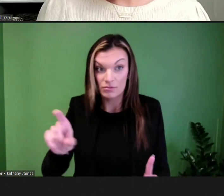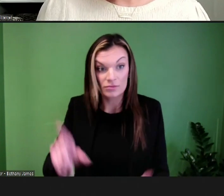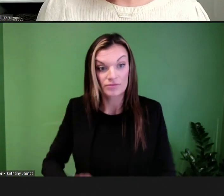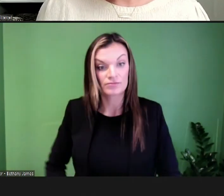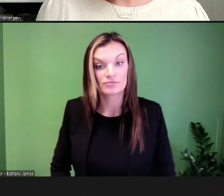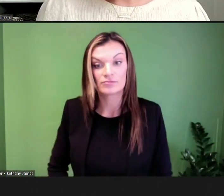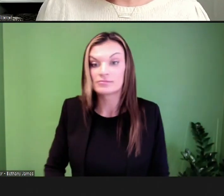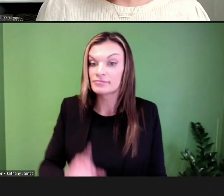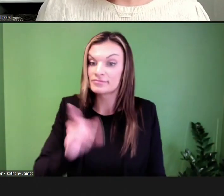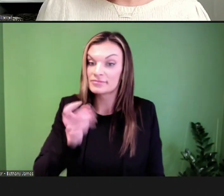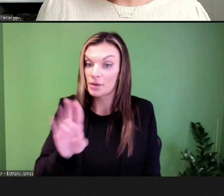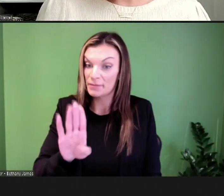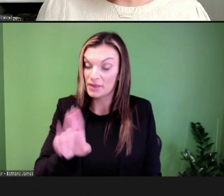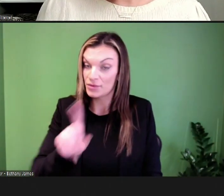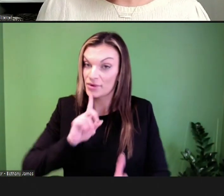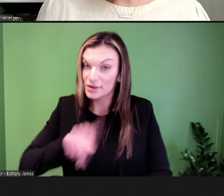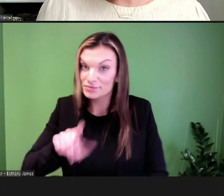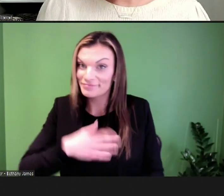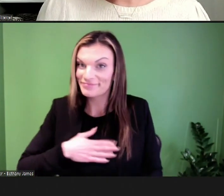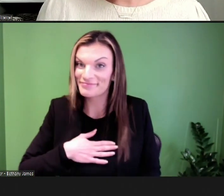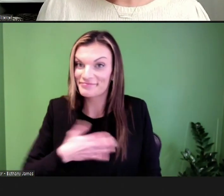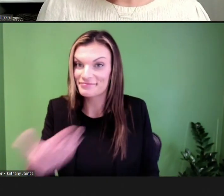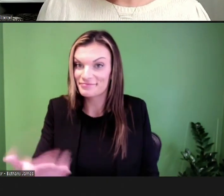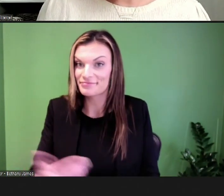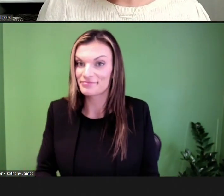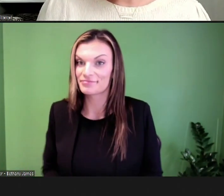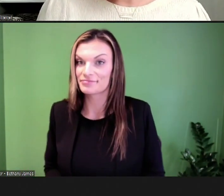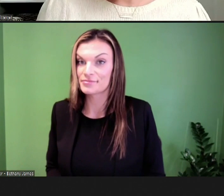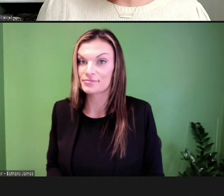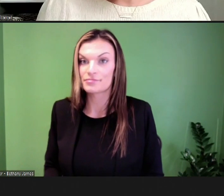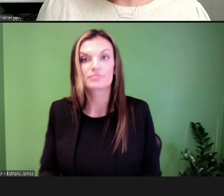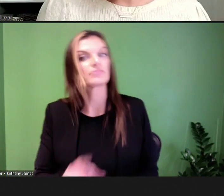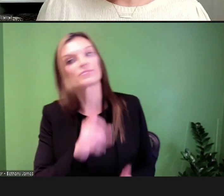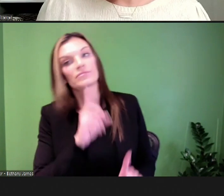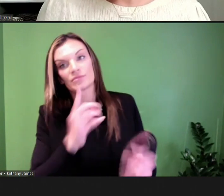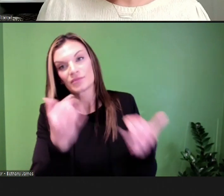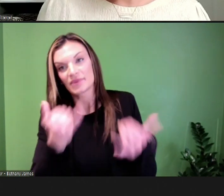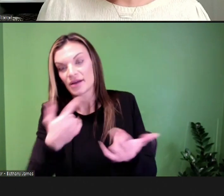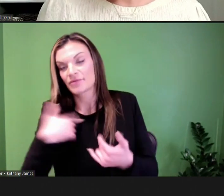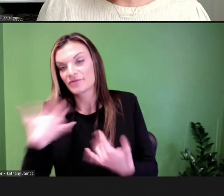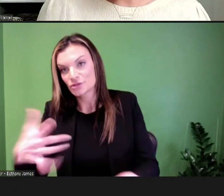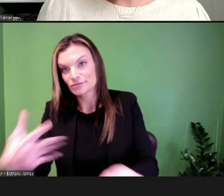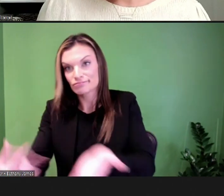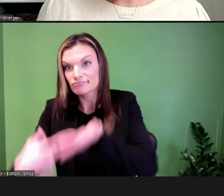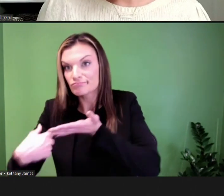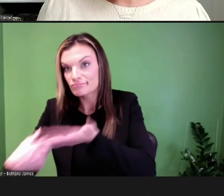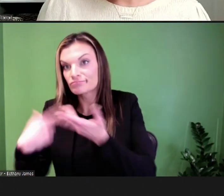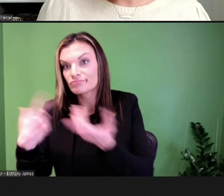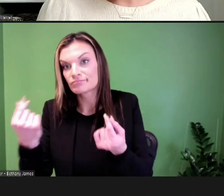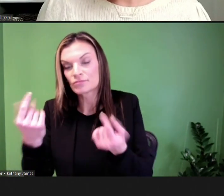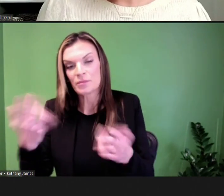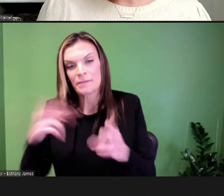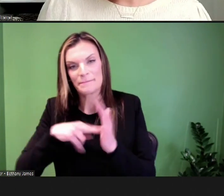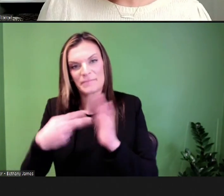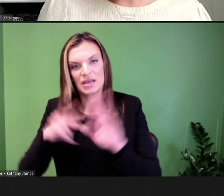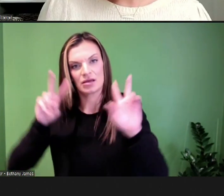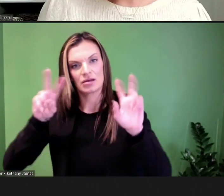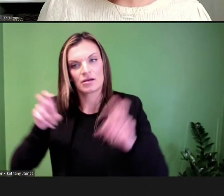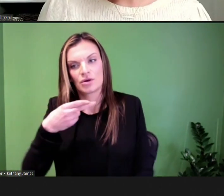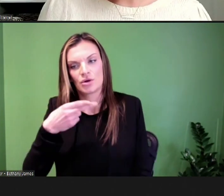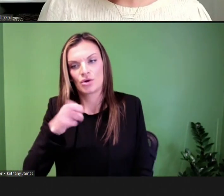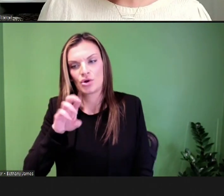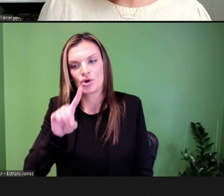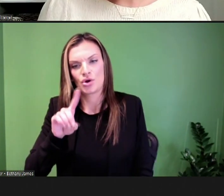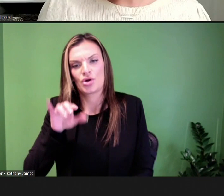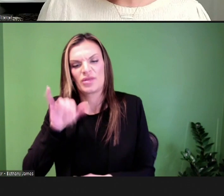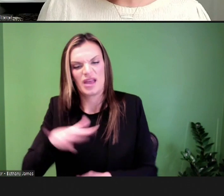Dr. Bagdasarian, can you address that? Sure. There's been a lot of discussion about what is herd immunity and what does this mean to us?